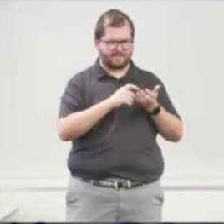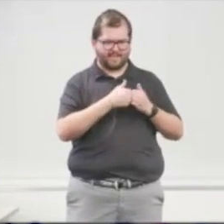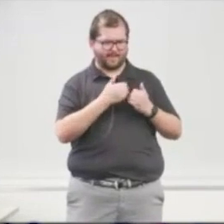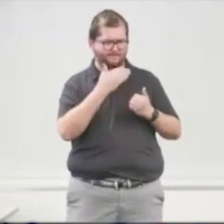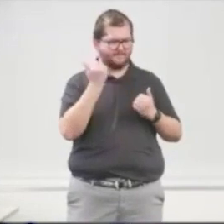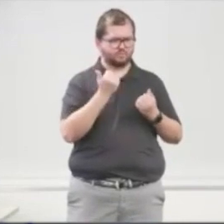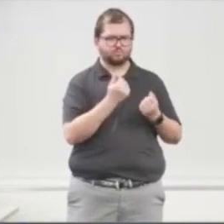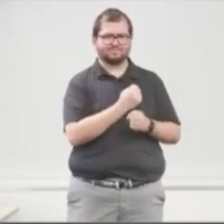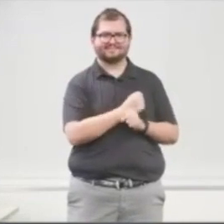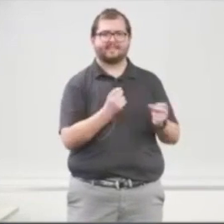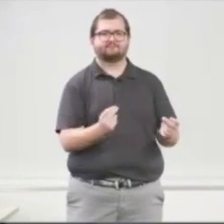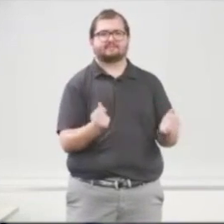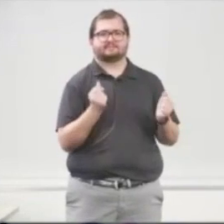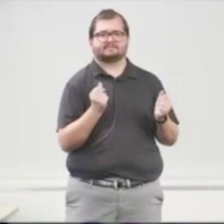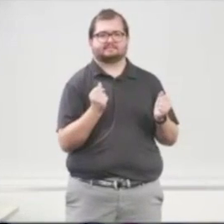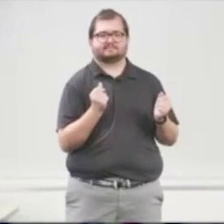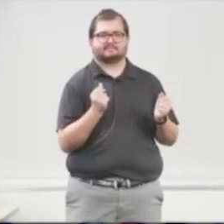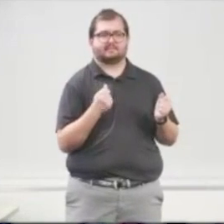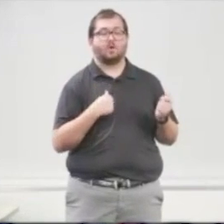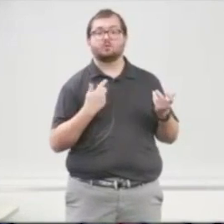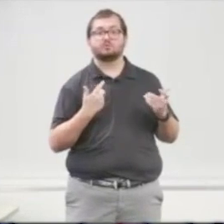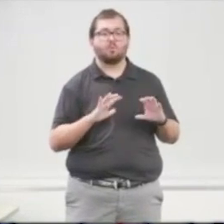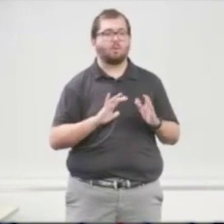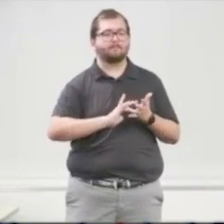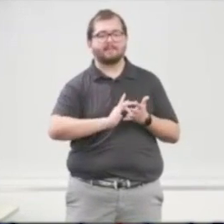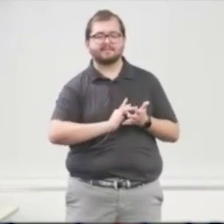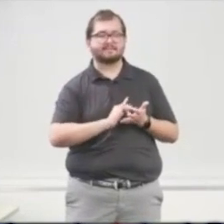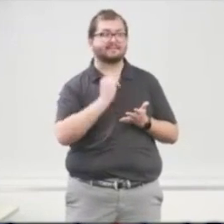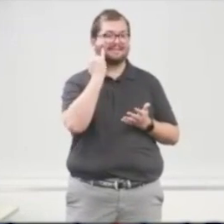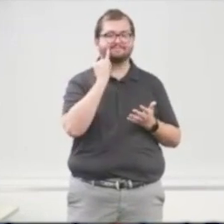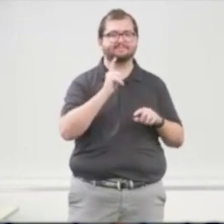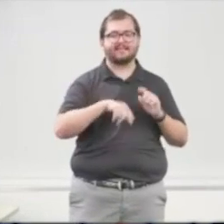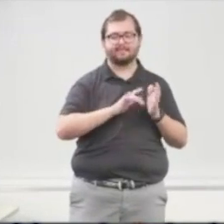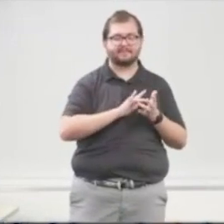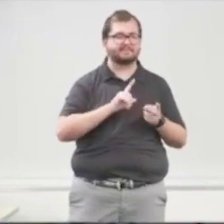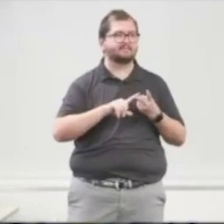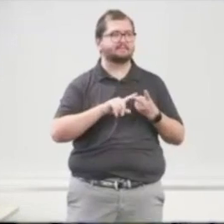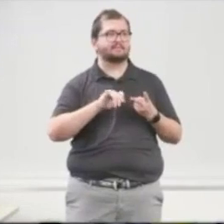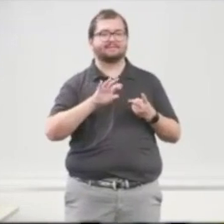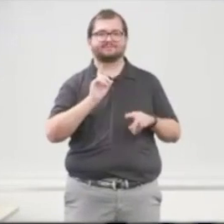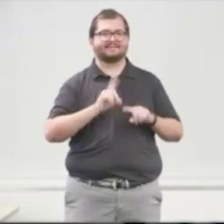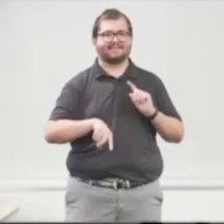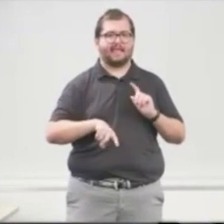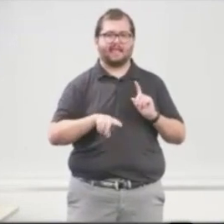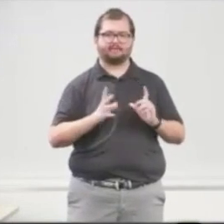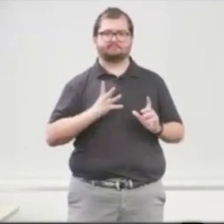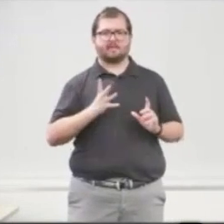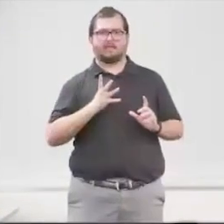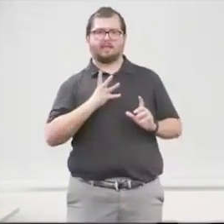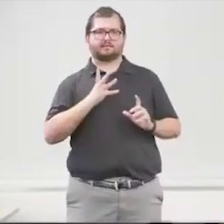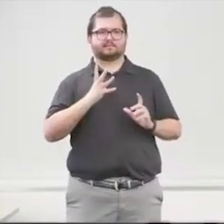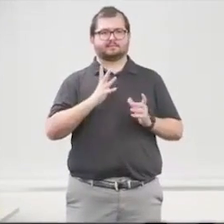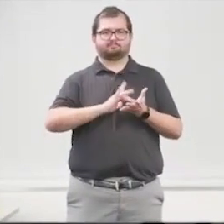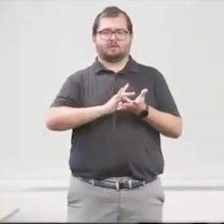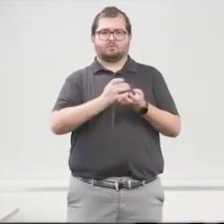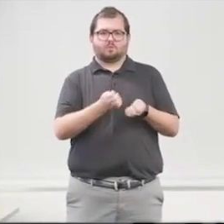life quickly without medications, without advanced tourniquets or advanced uses?